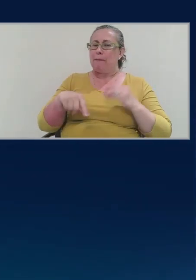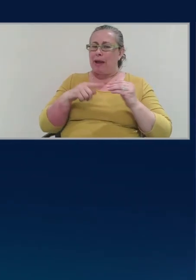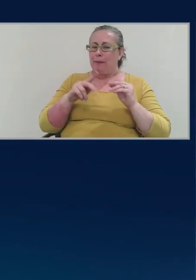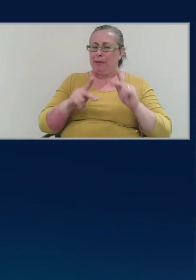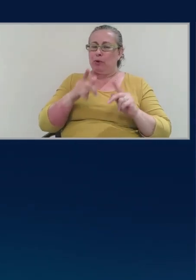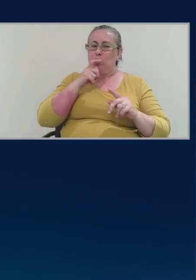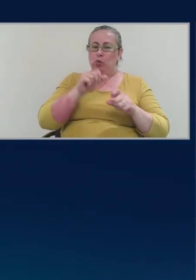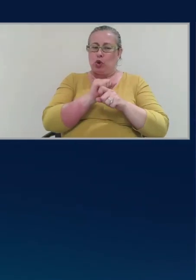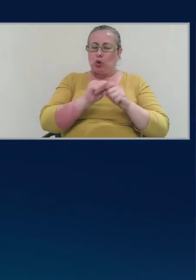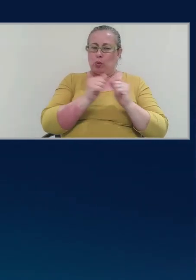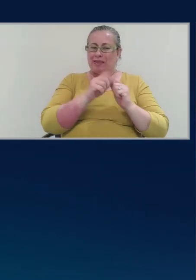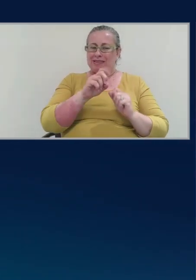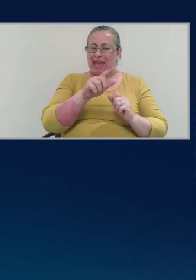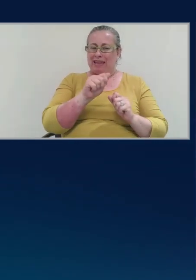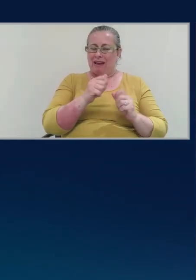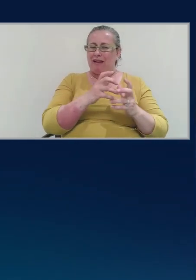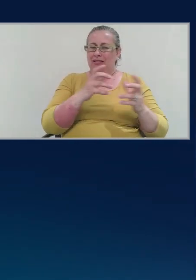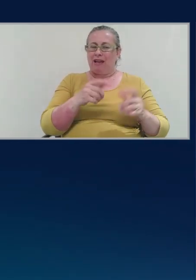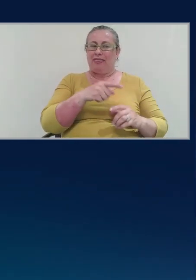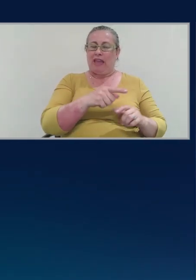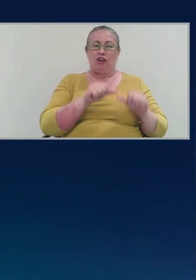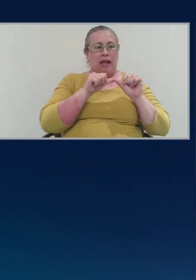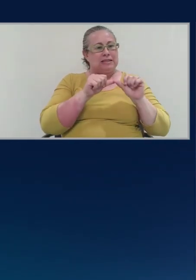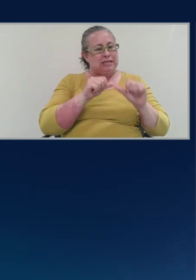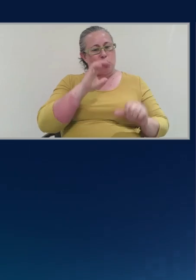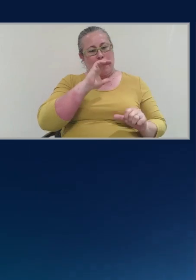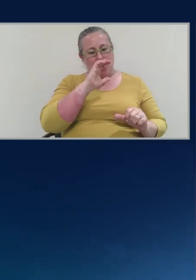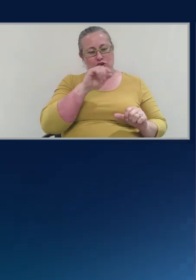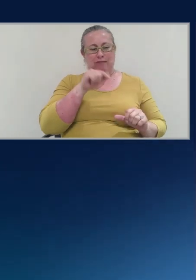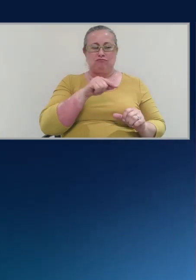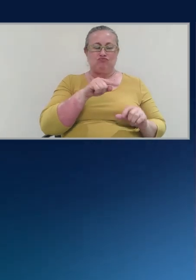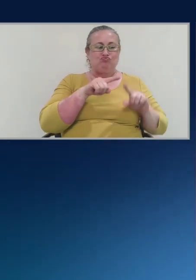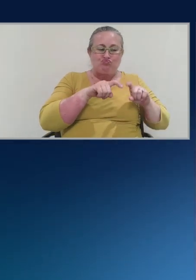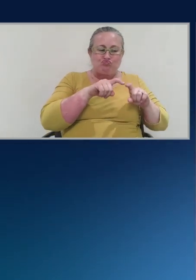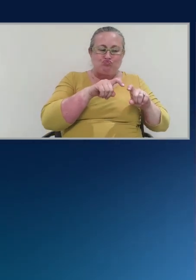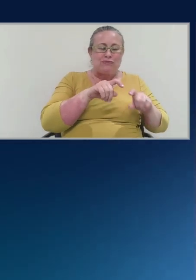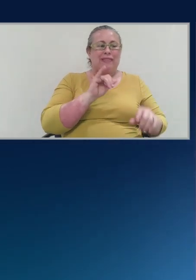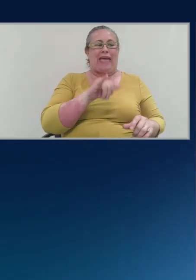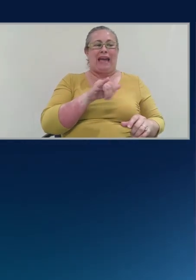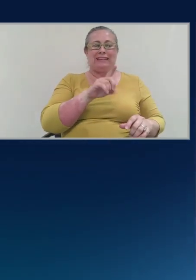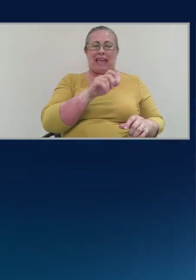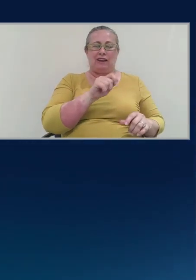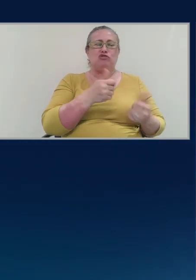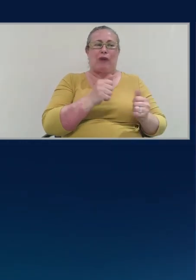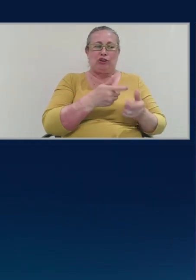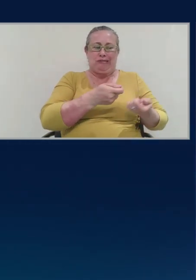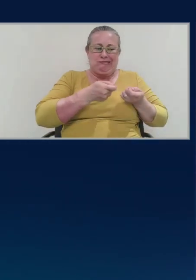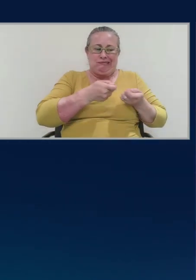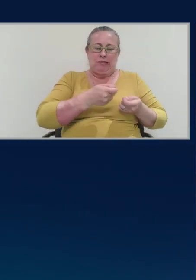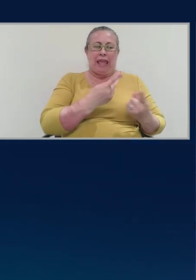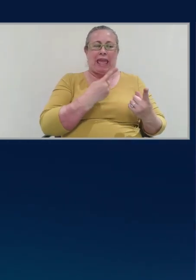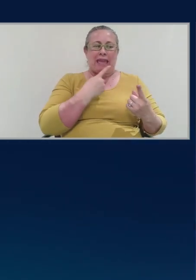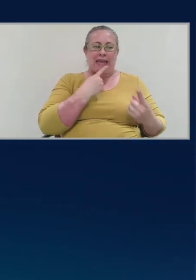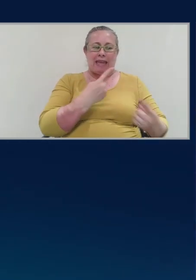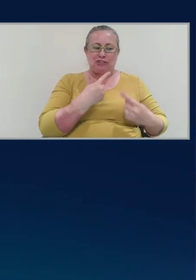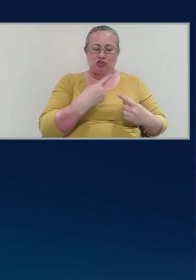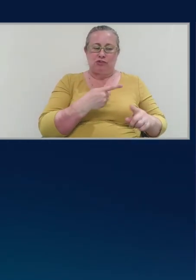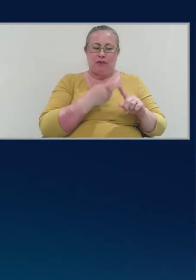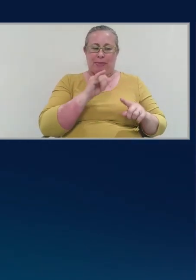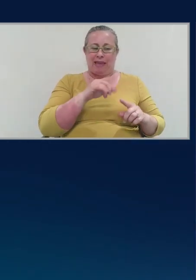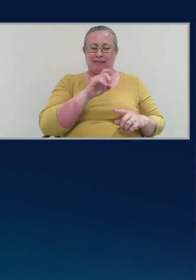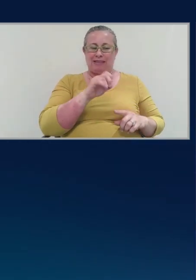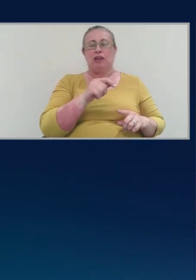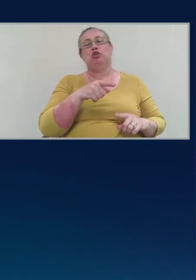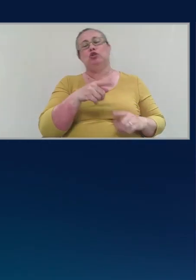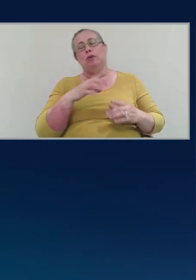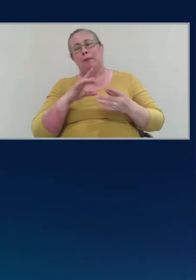is they're constantly querying that data. They're trying to get answers from that data. Correct. And you mentioned Redshift. There's